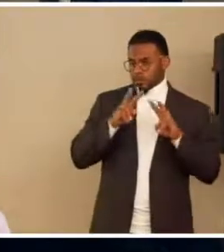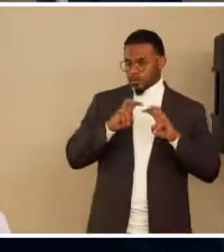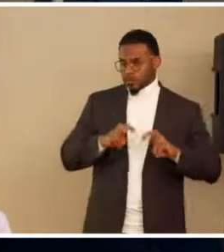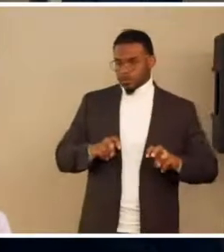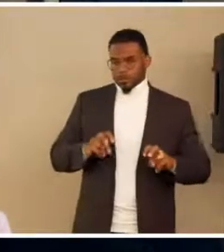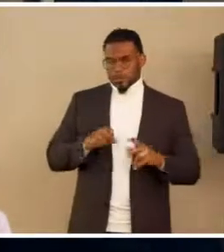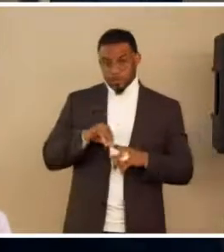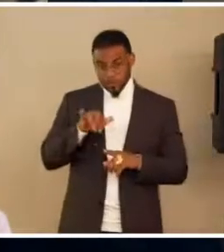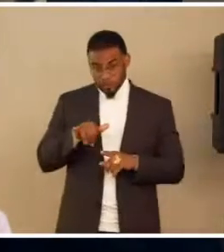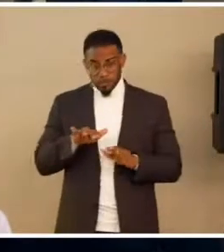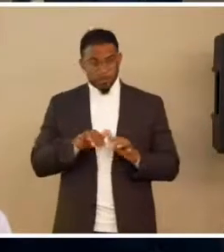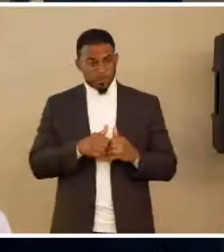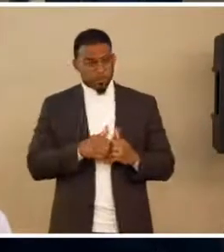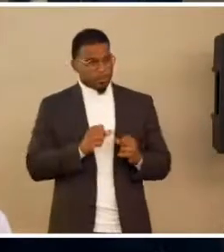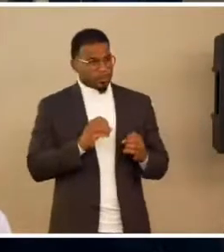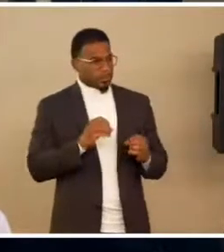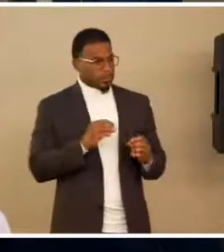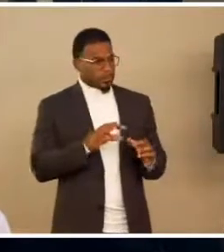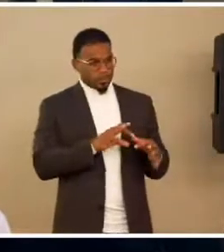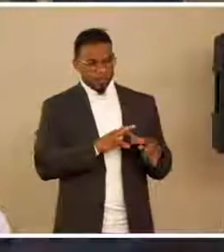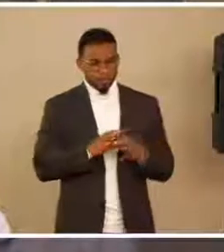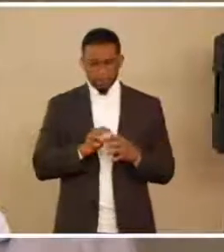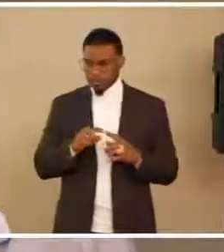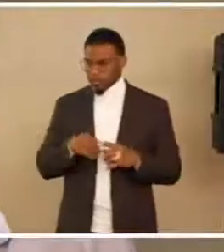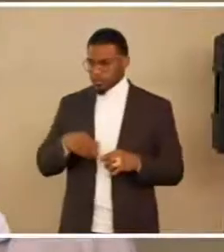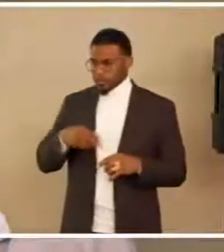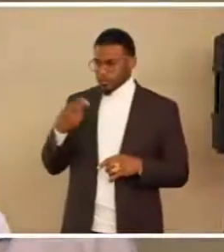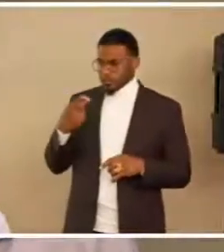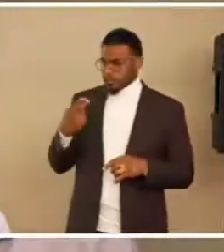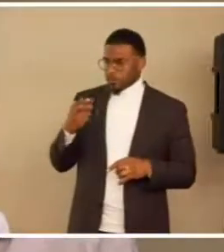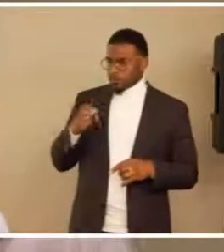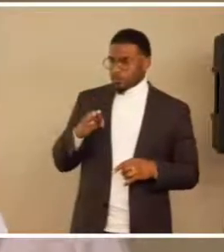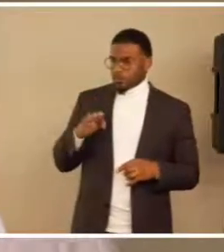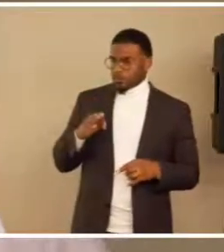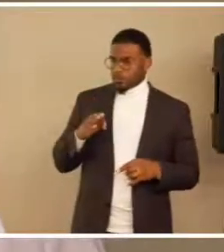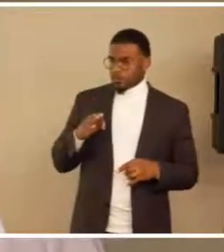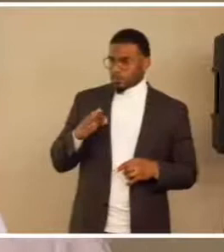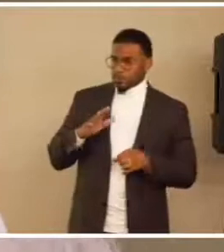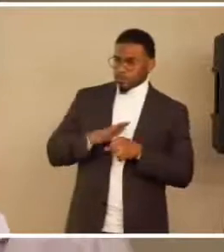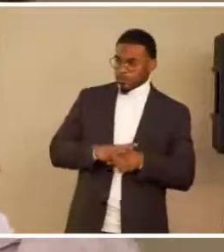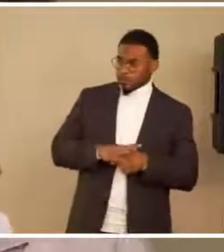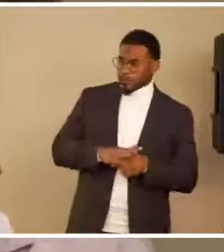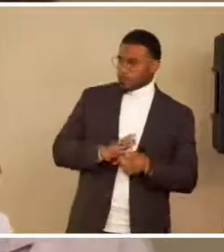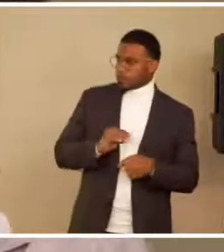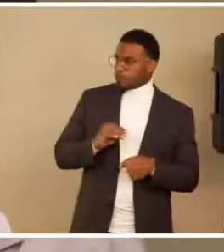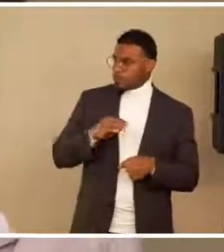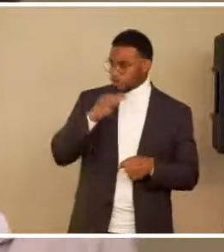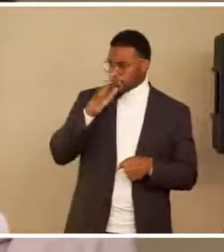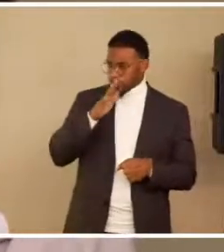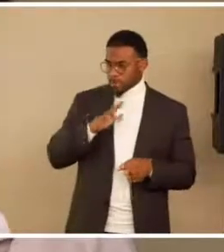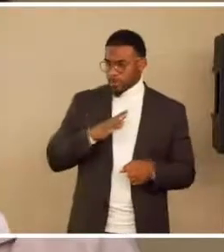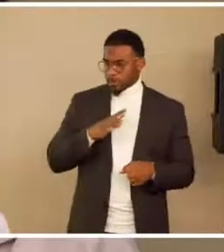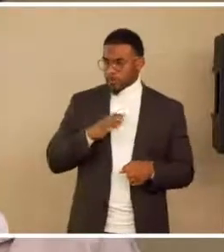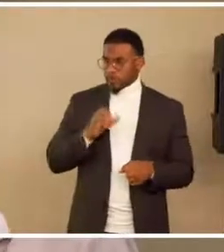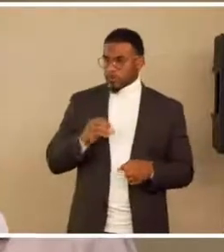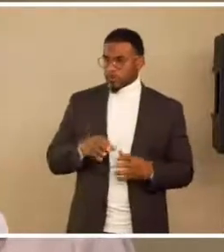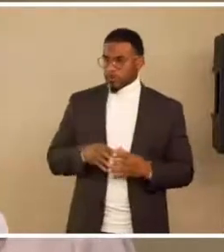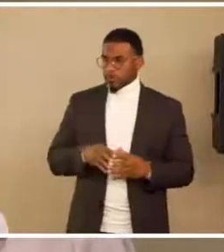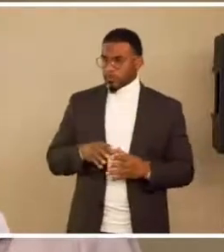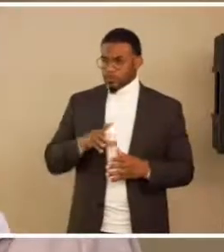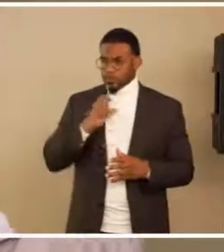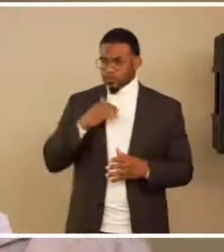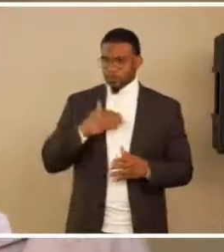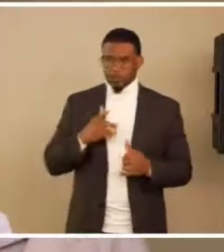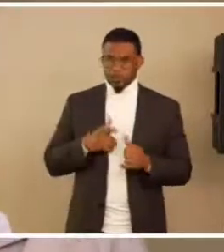exploration of that, and how also it's connected to the history of the prejudices on the bodies of black women. So it